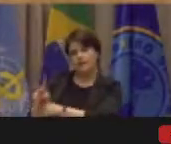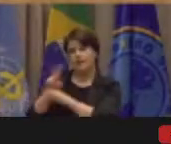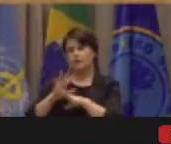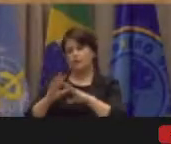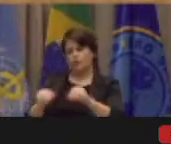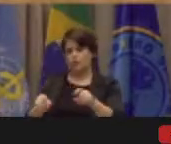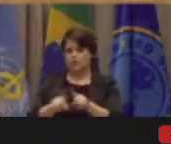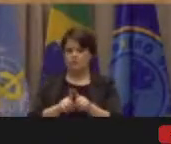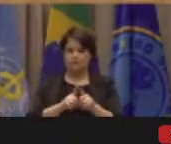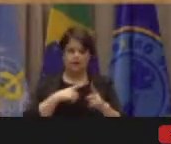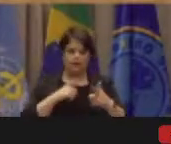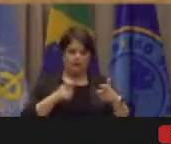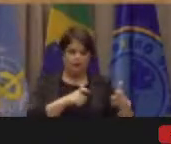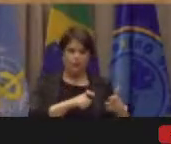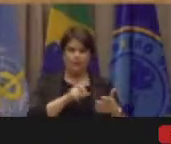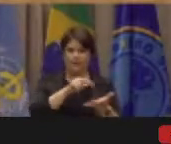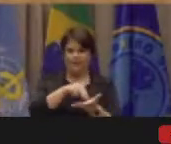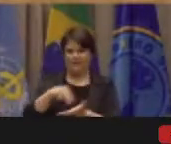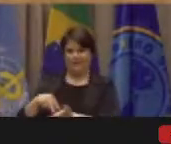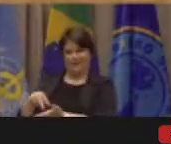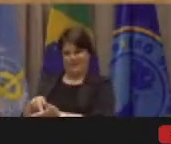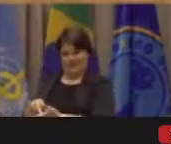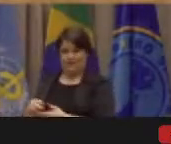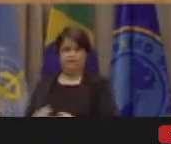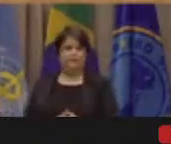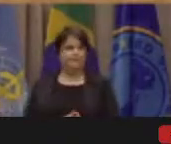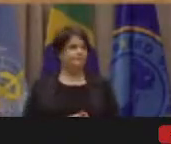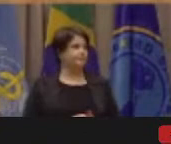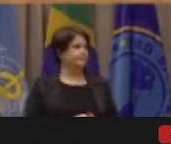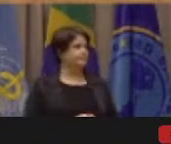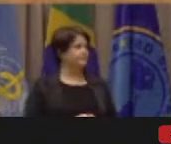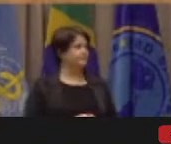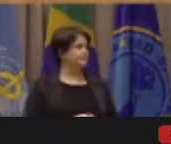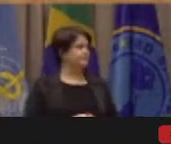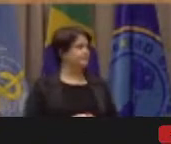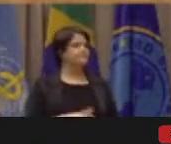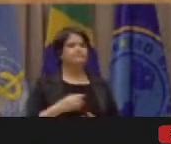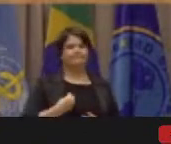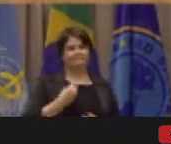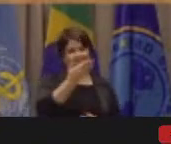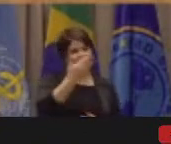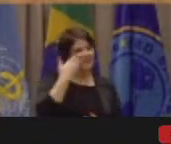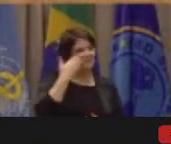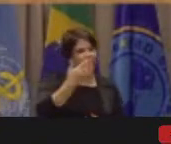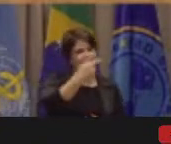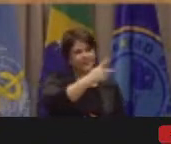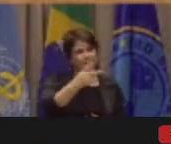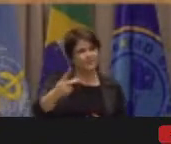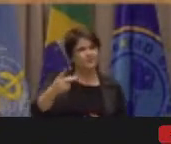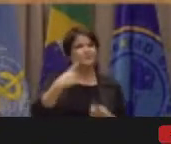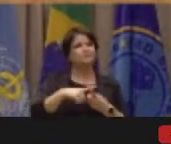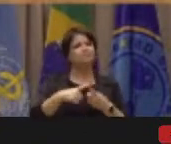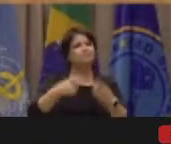invite everyone to occupy right here. You've been presenting a few days. There's a